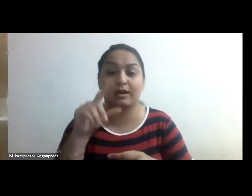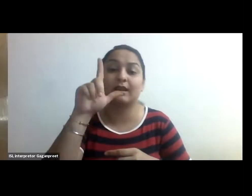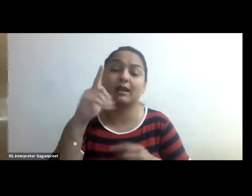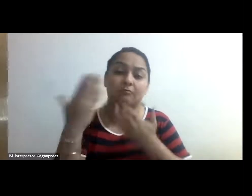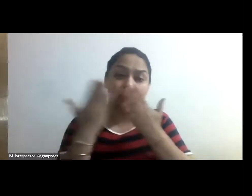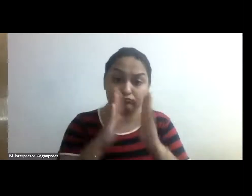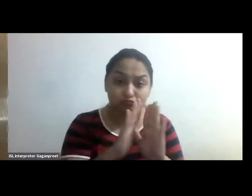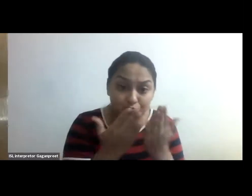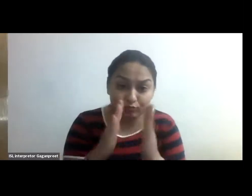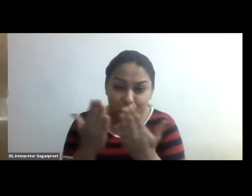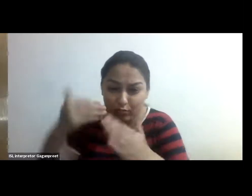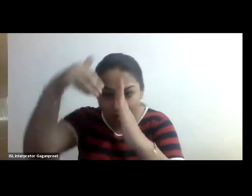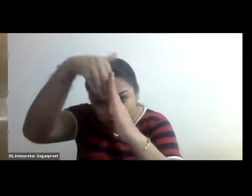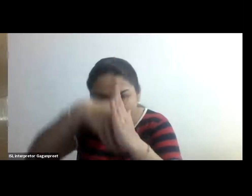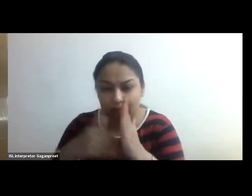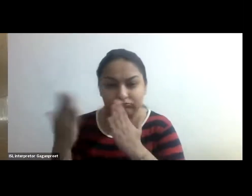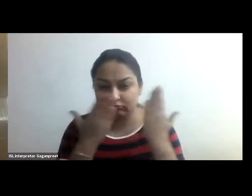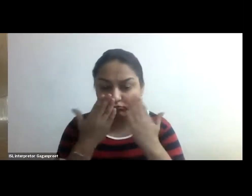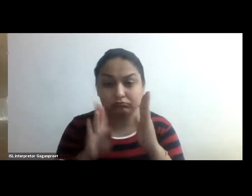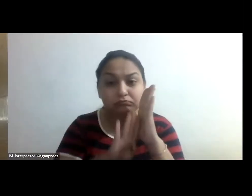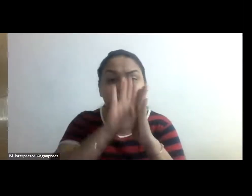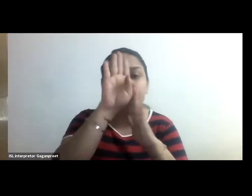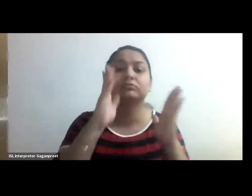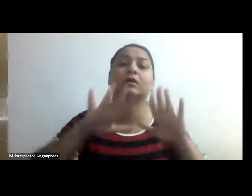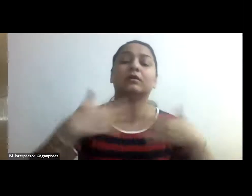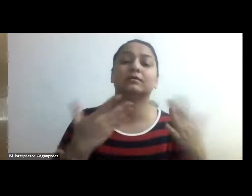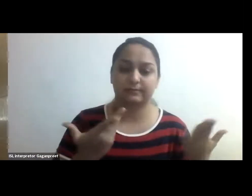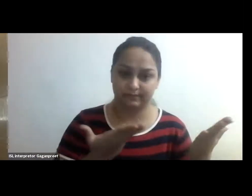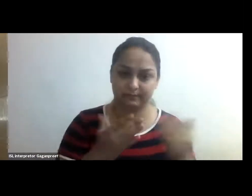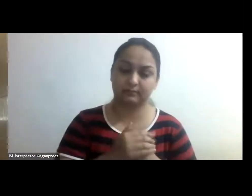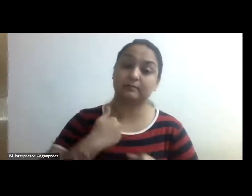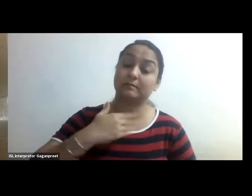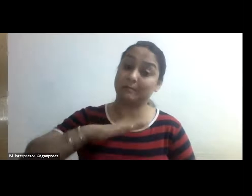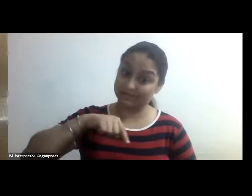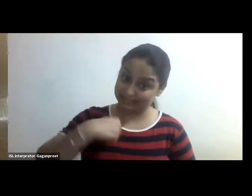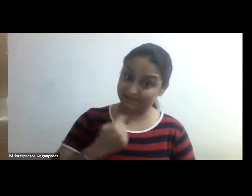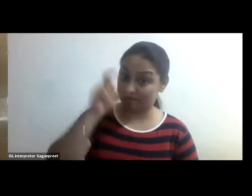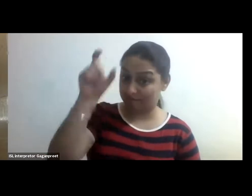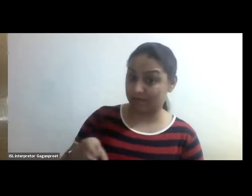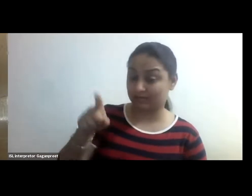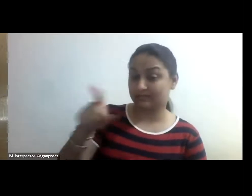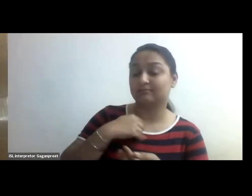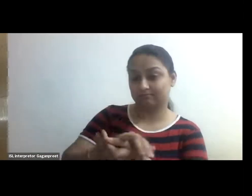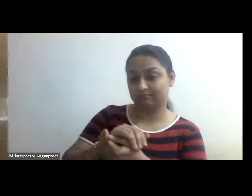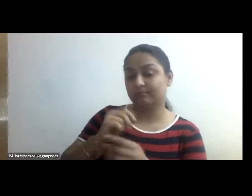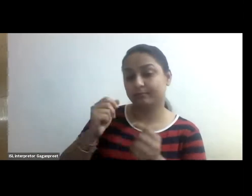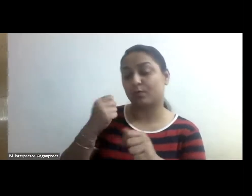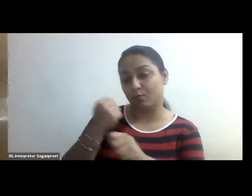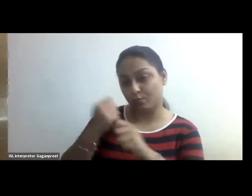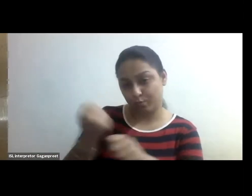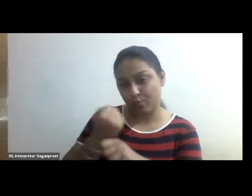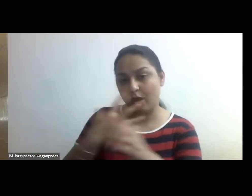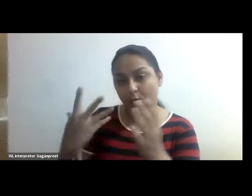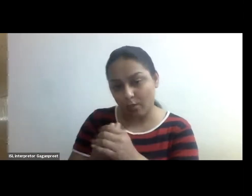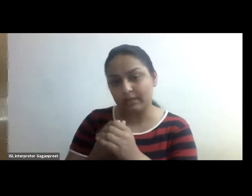what caused this particular boom. Um, my colleague Mustafa has written an excellent essay that